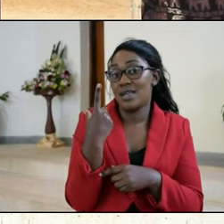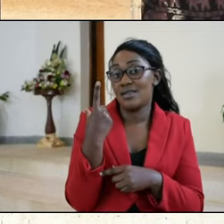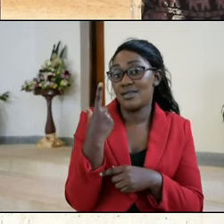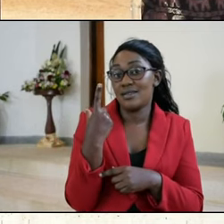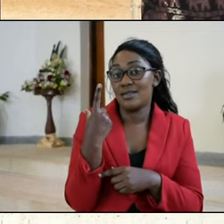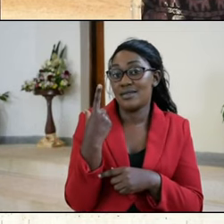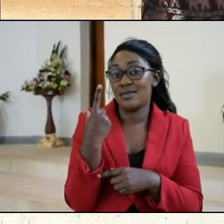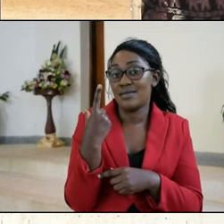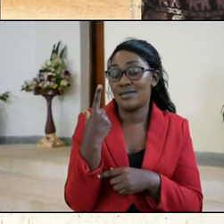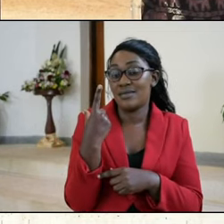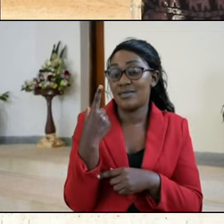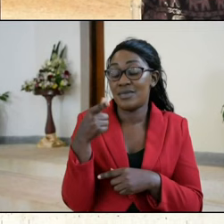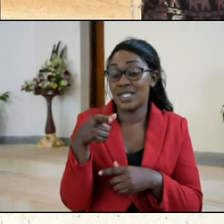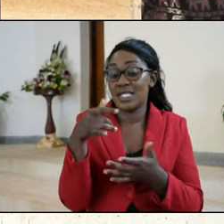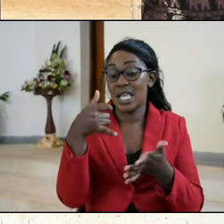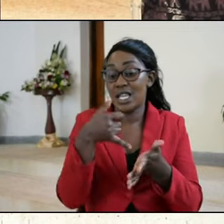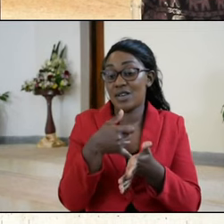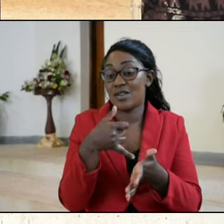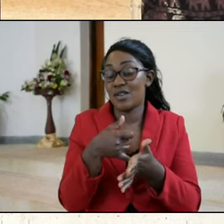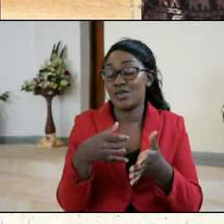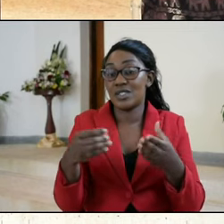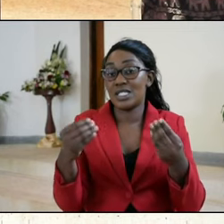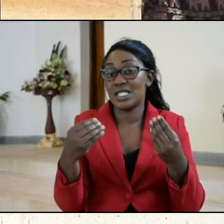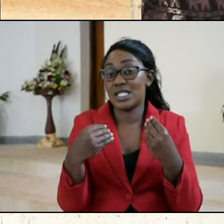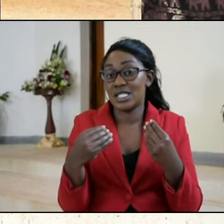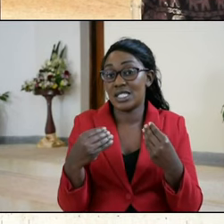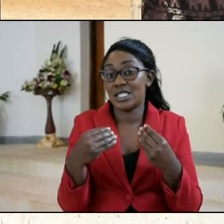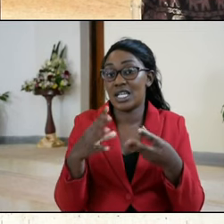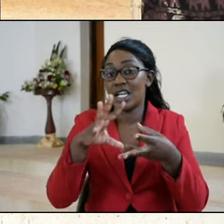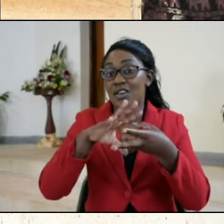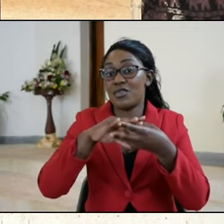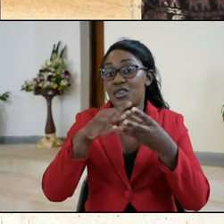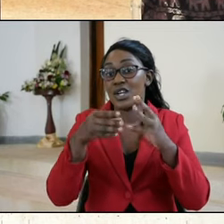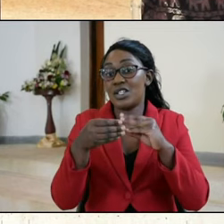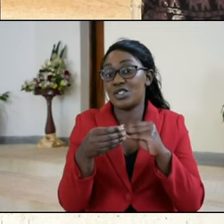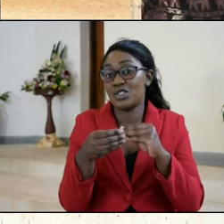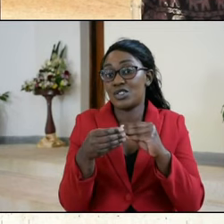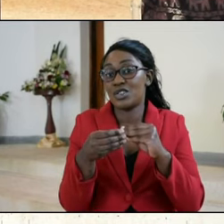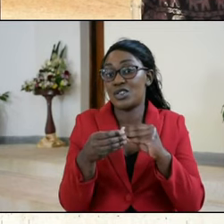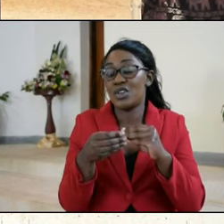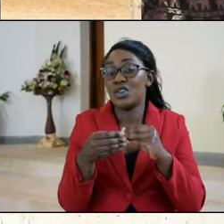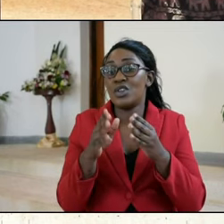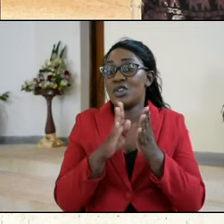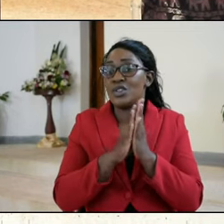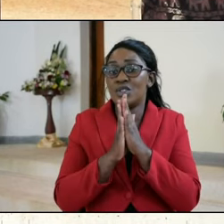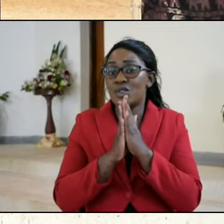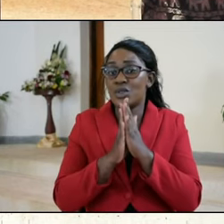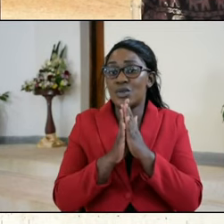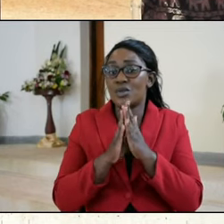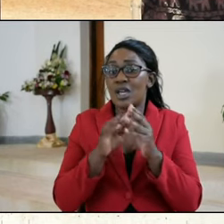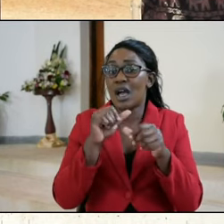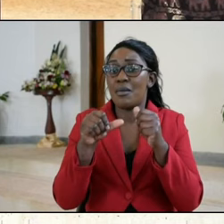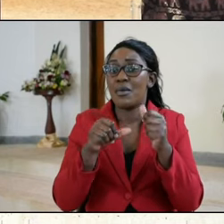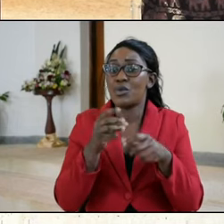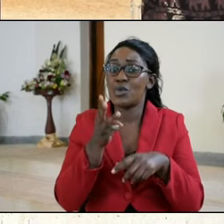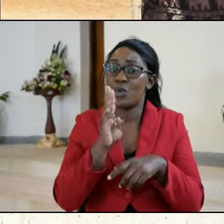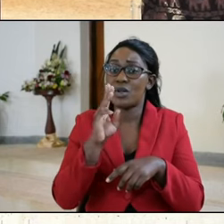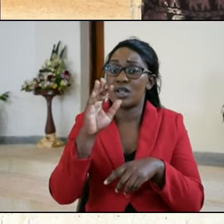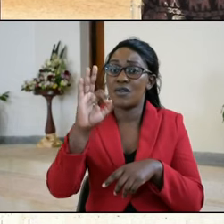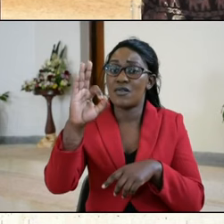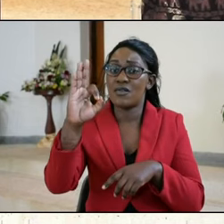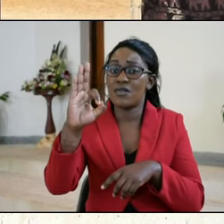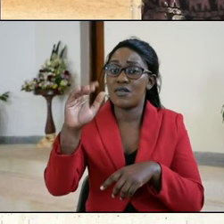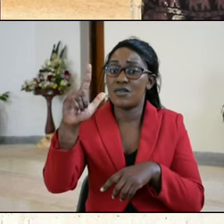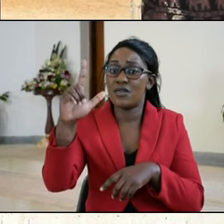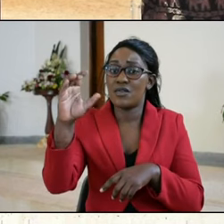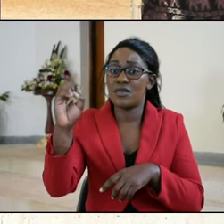include some teachings like the story of the creation, the story of the flood, the existence